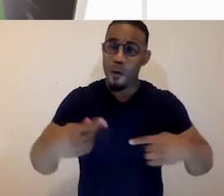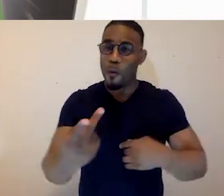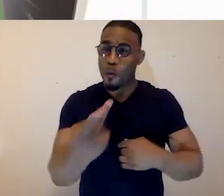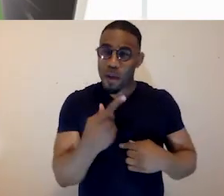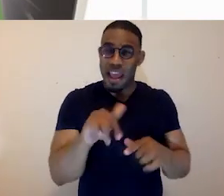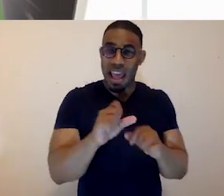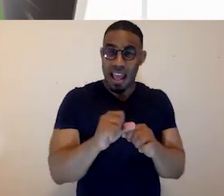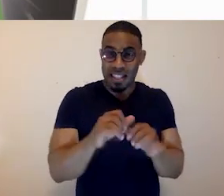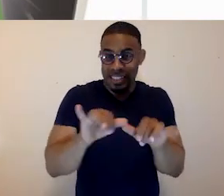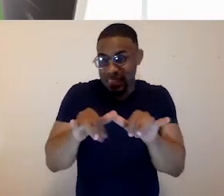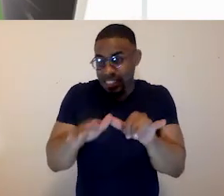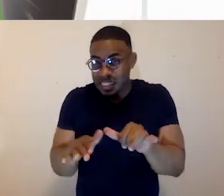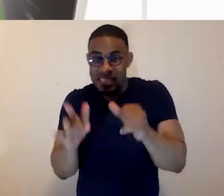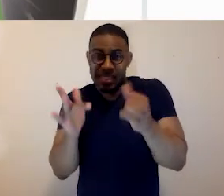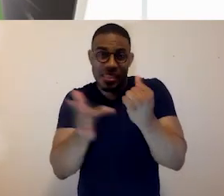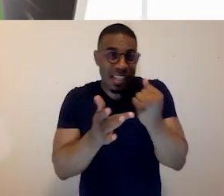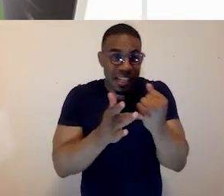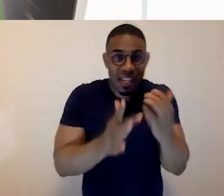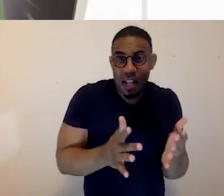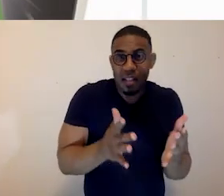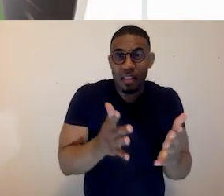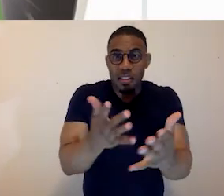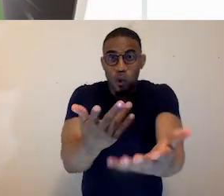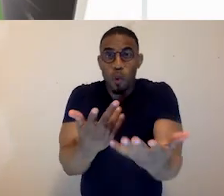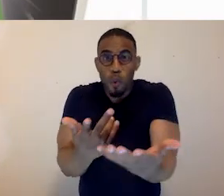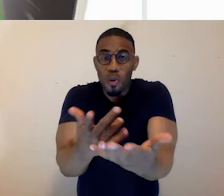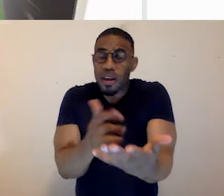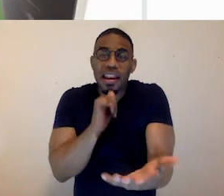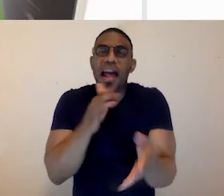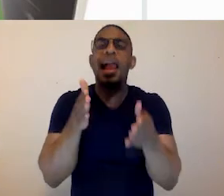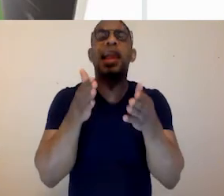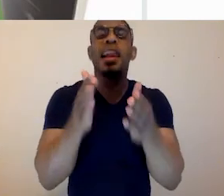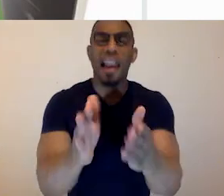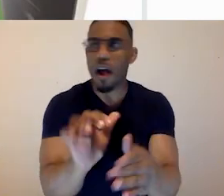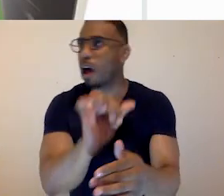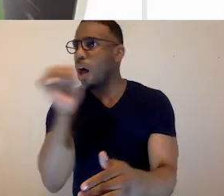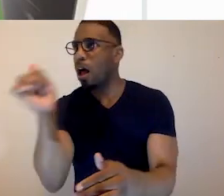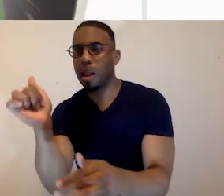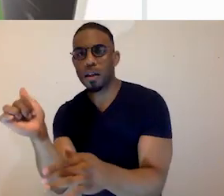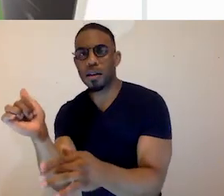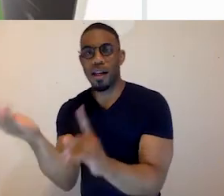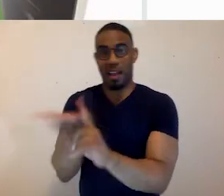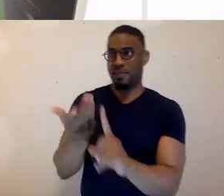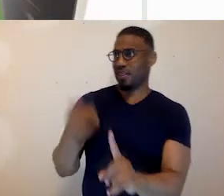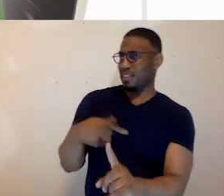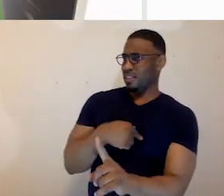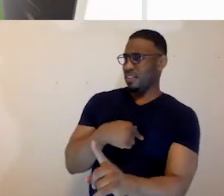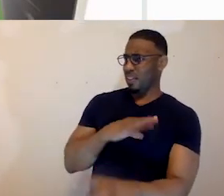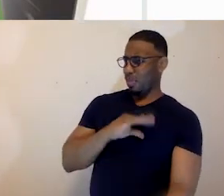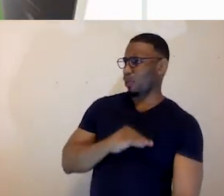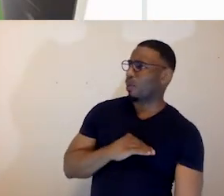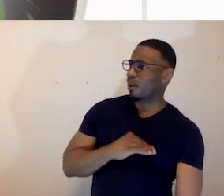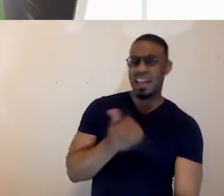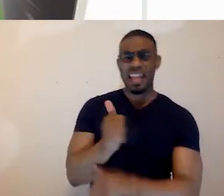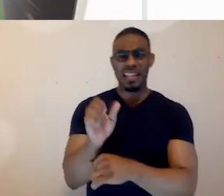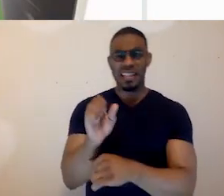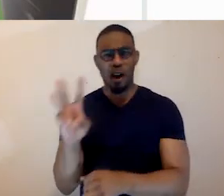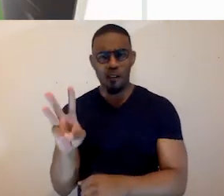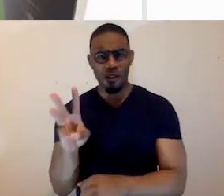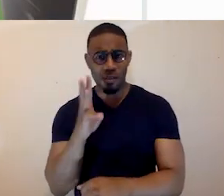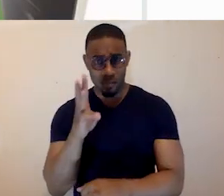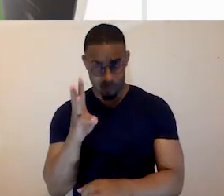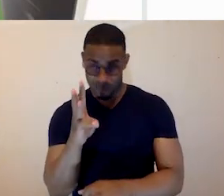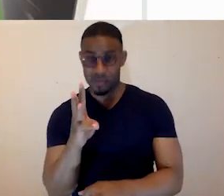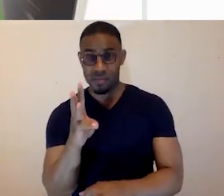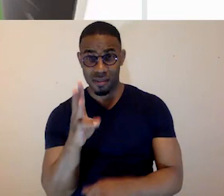as engineers, as technologists, that we not allow others to convince us that any software